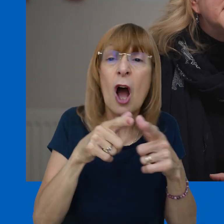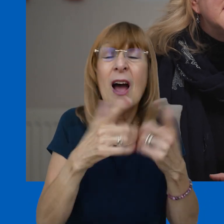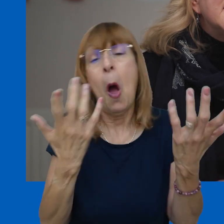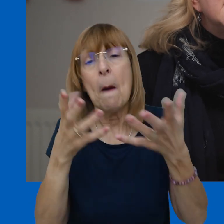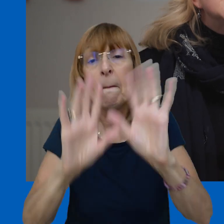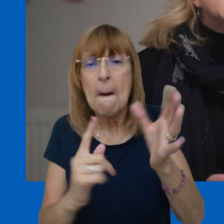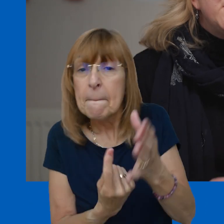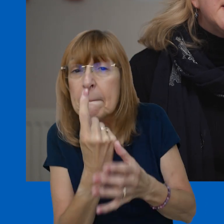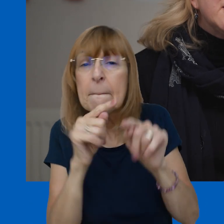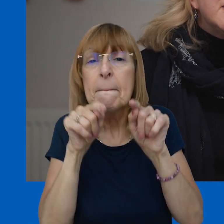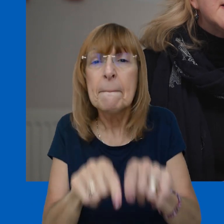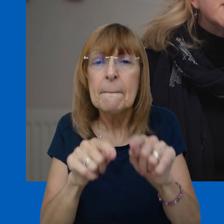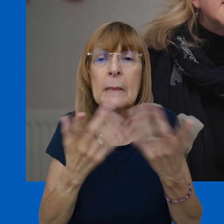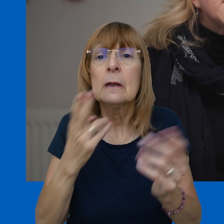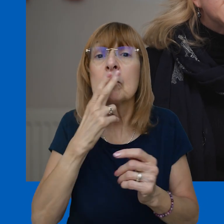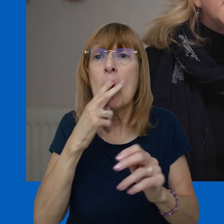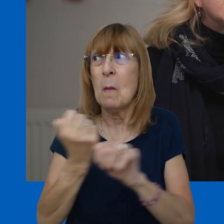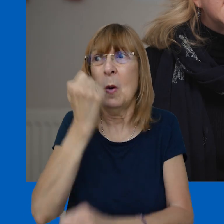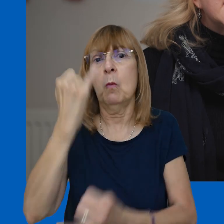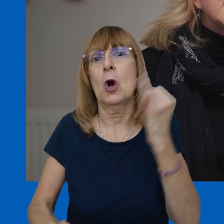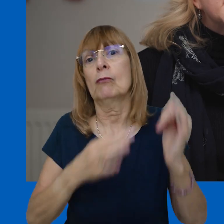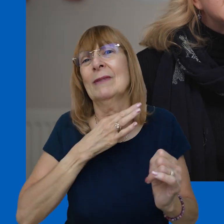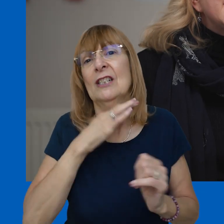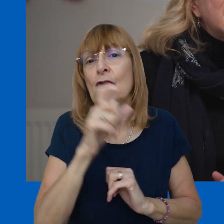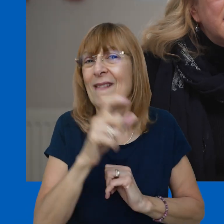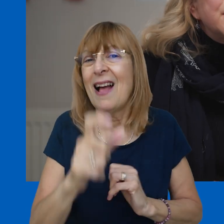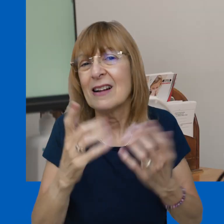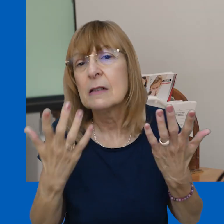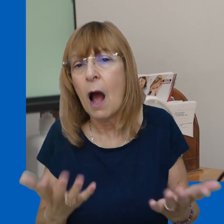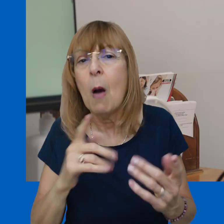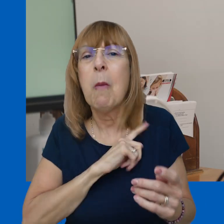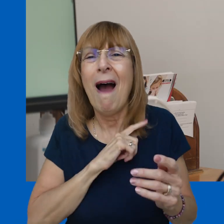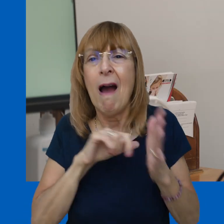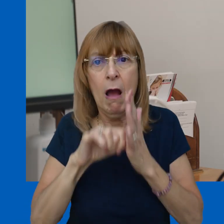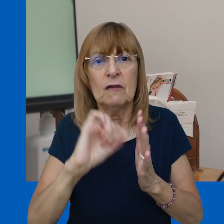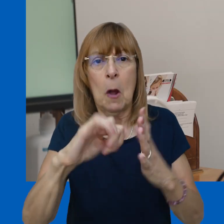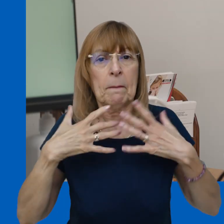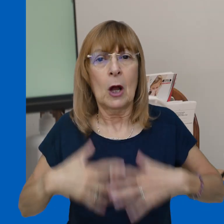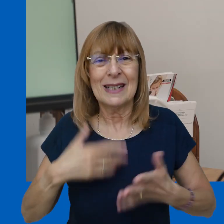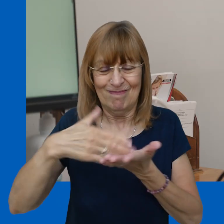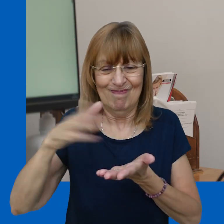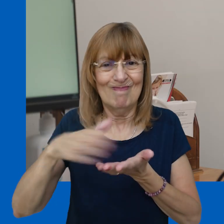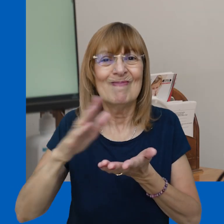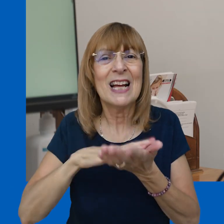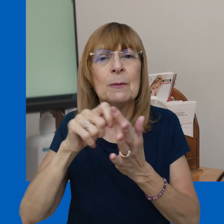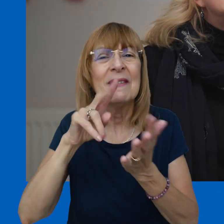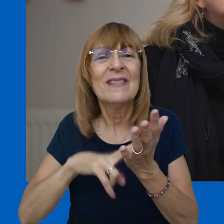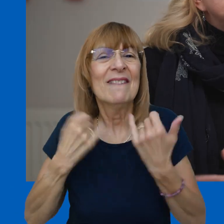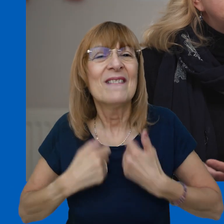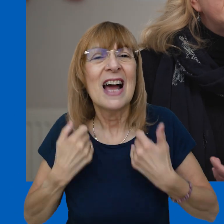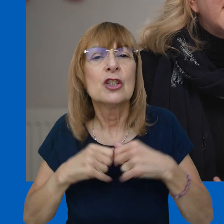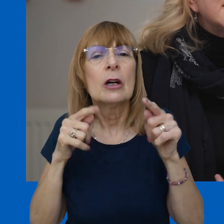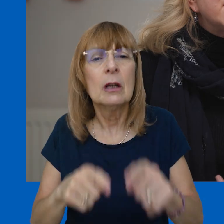anal. Smoking increases the risk of cervical cancer because it makes it harder for your body to get rid of the HPV infection.